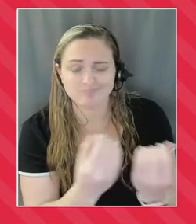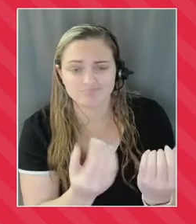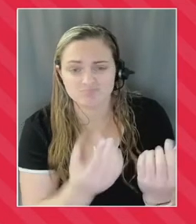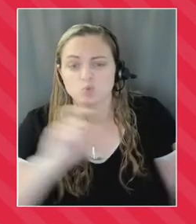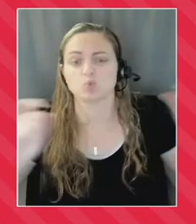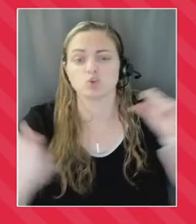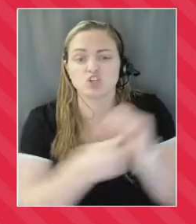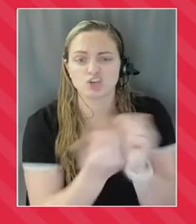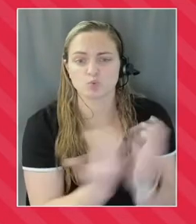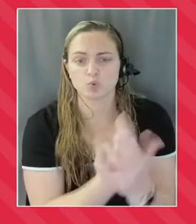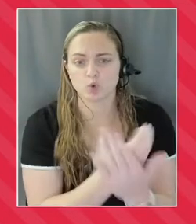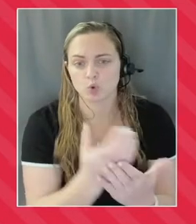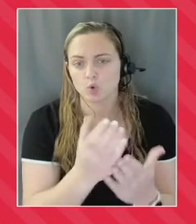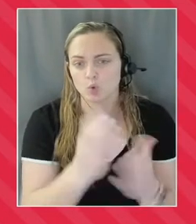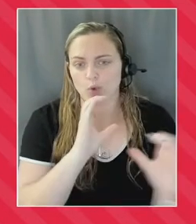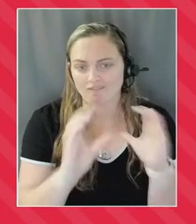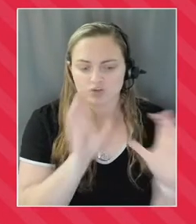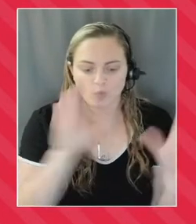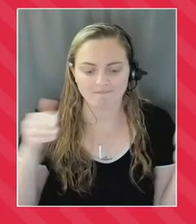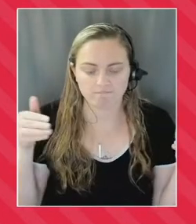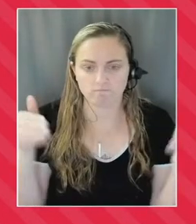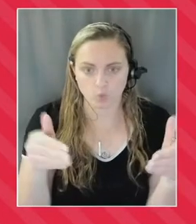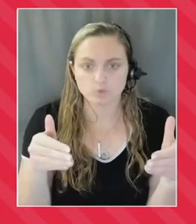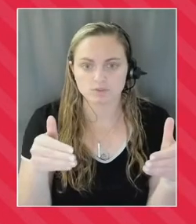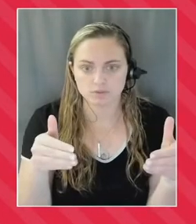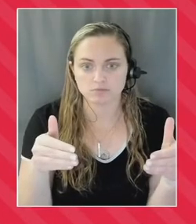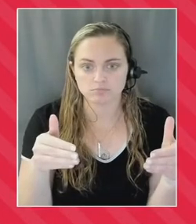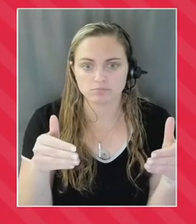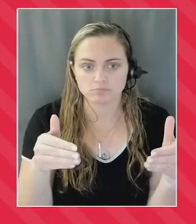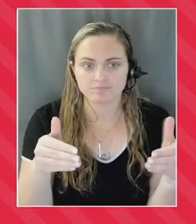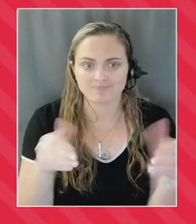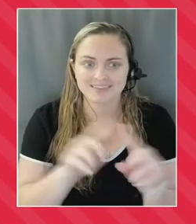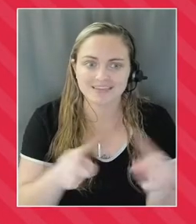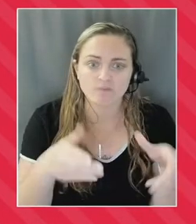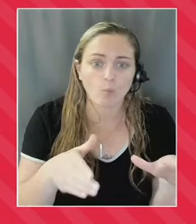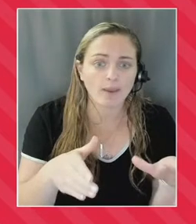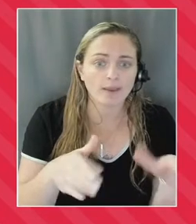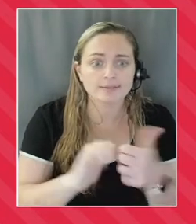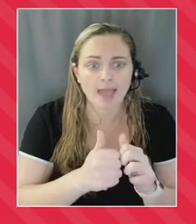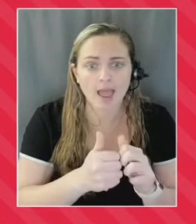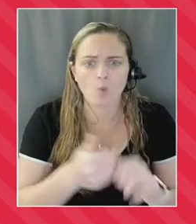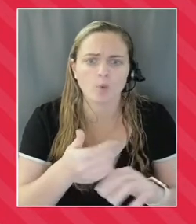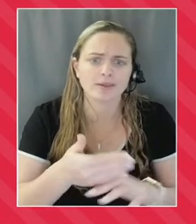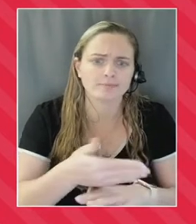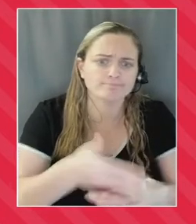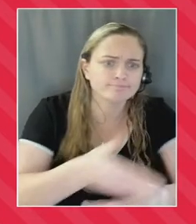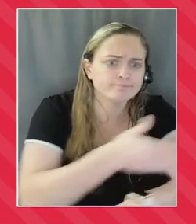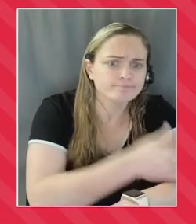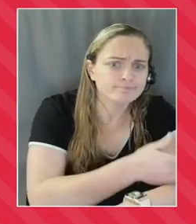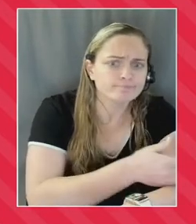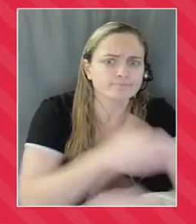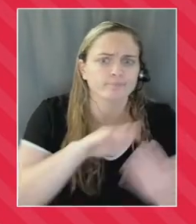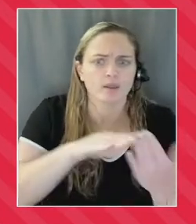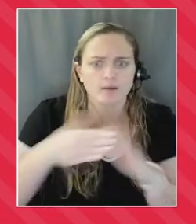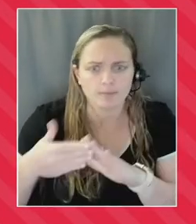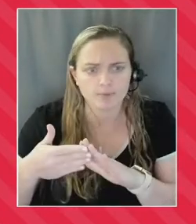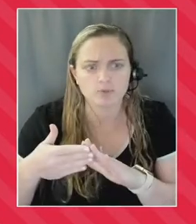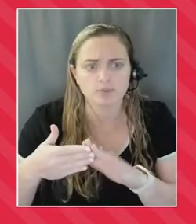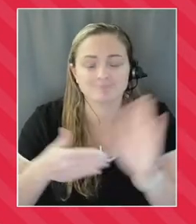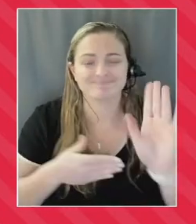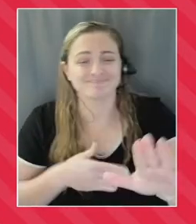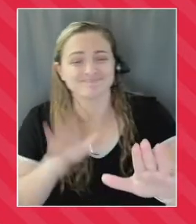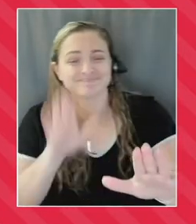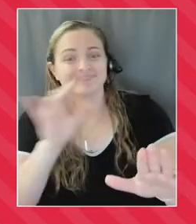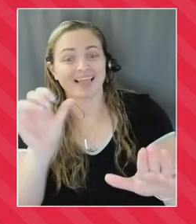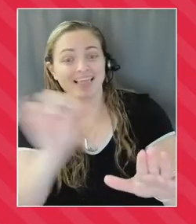conversation that actually focuses on those ways that we can better serve our neighbors. Pamela,